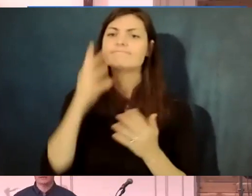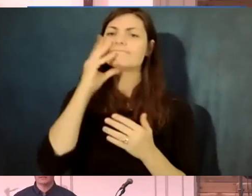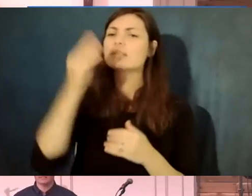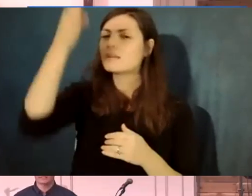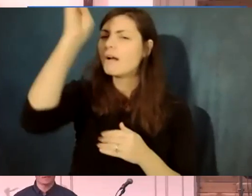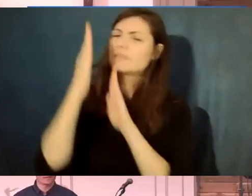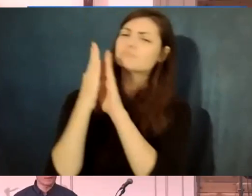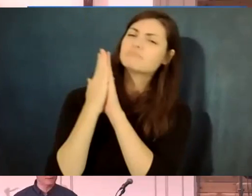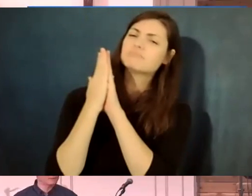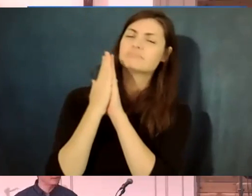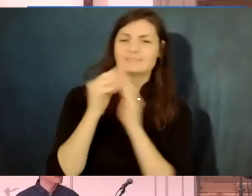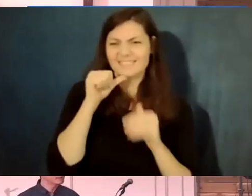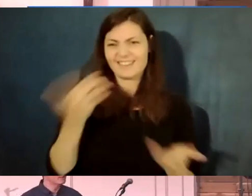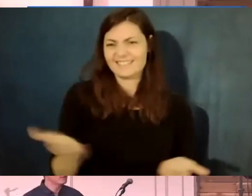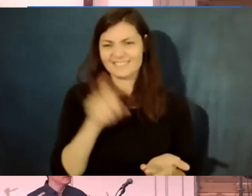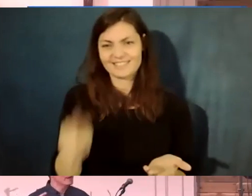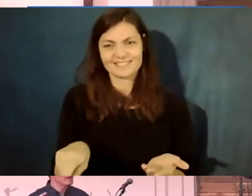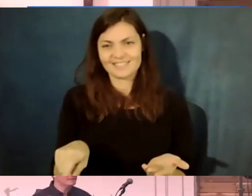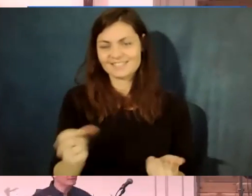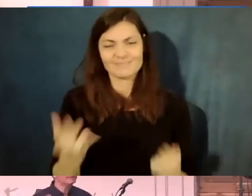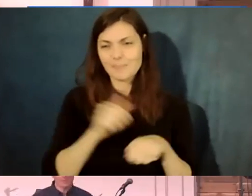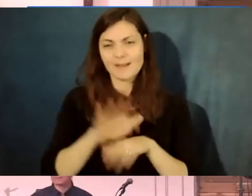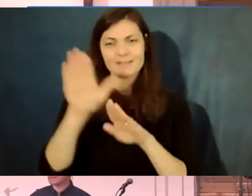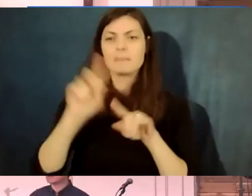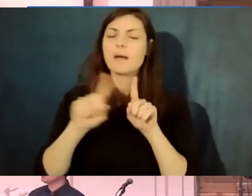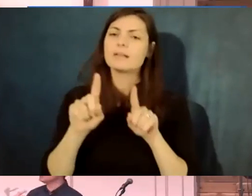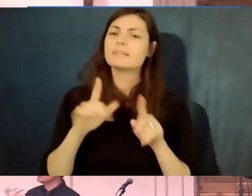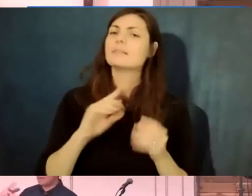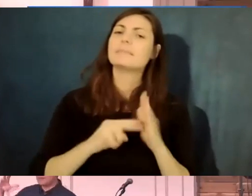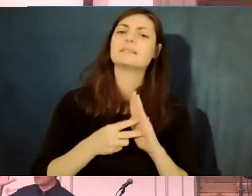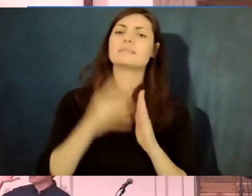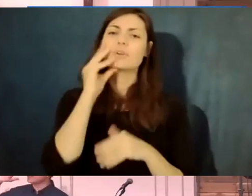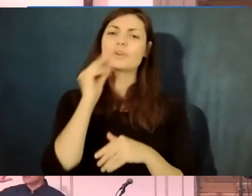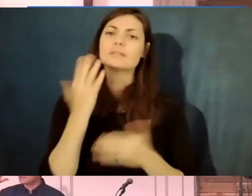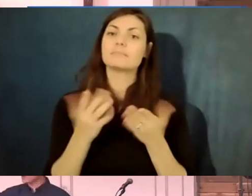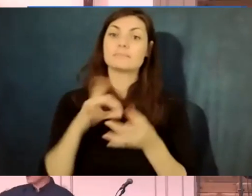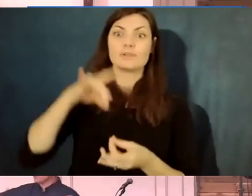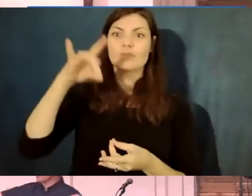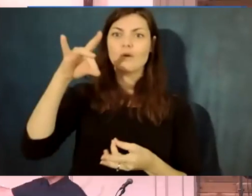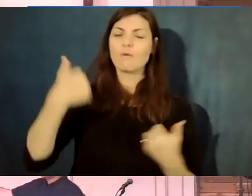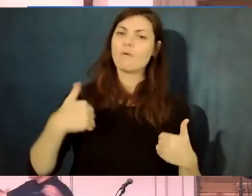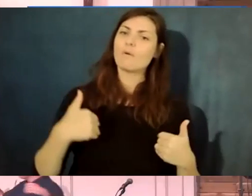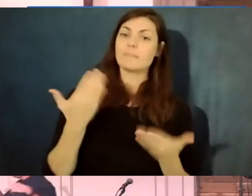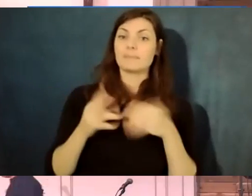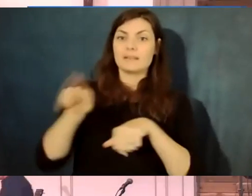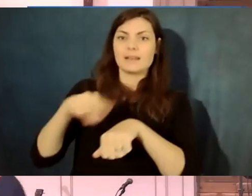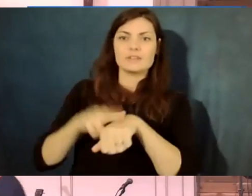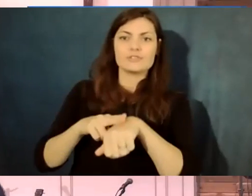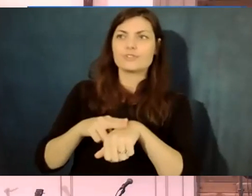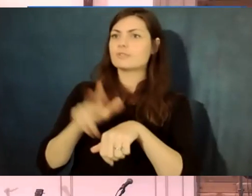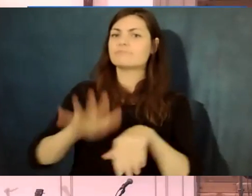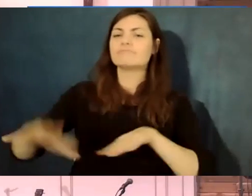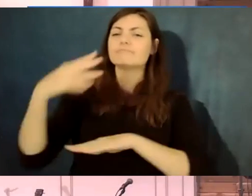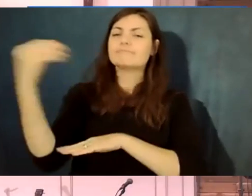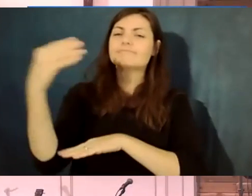you know, in Texas there aren't a lot of mountains, but, you know, a mountaintop experience where maybe you went to somewhere in nature, maybe you're by yourself, maybe you're just